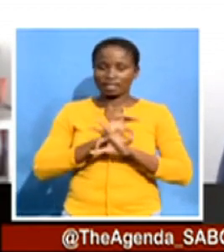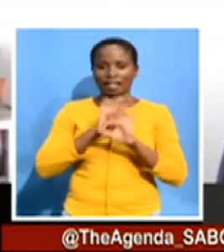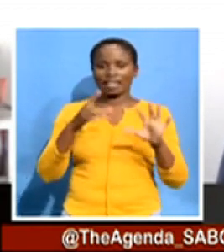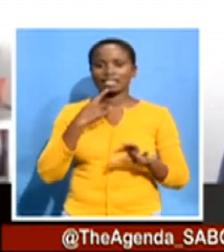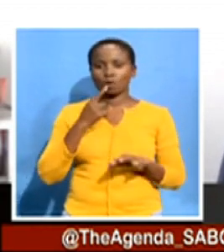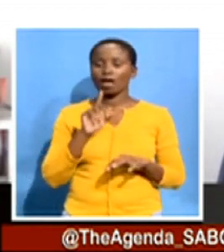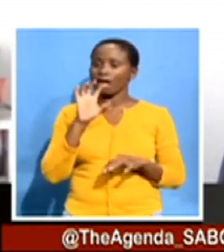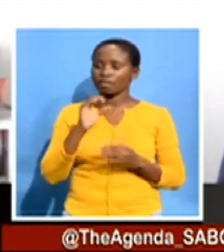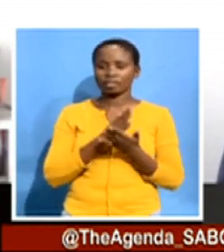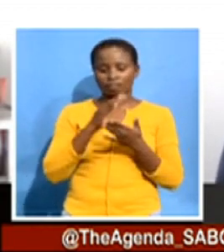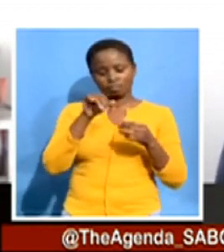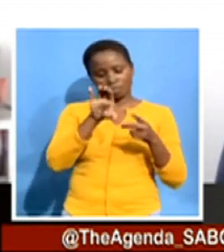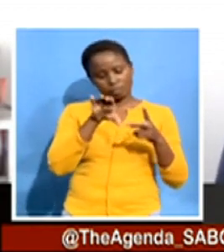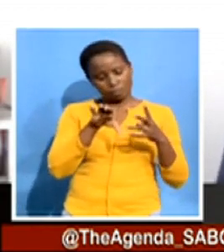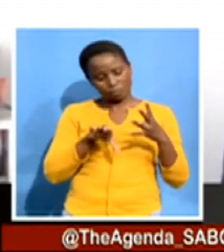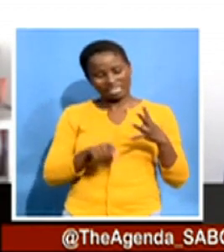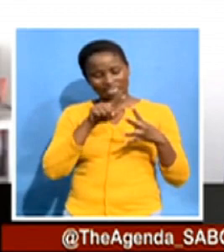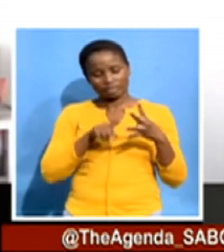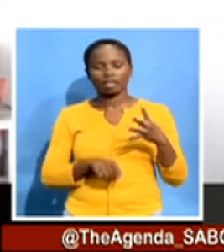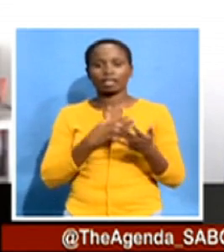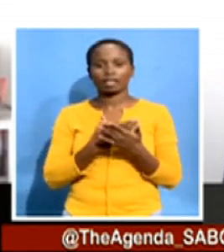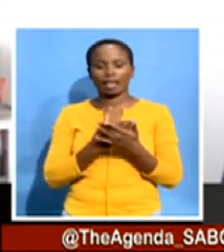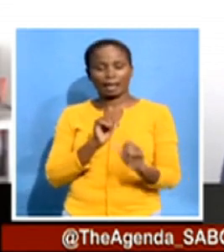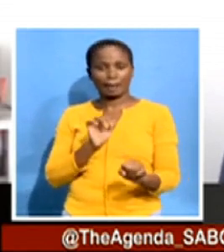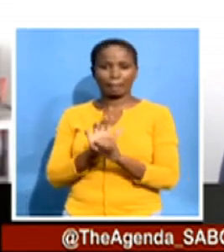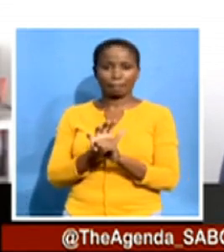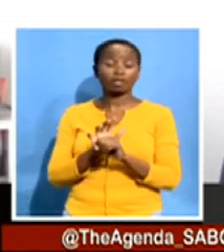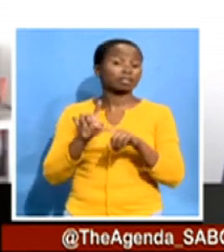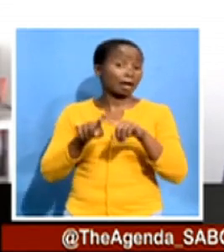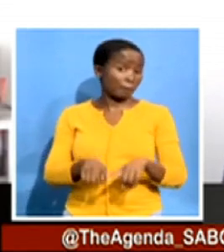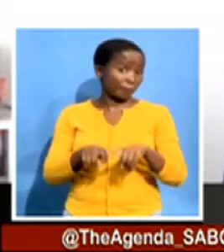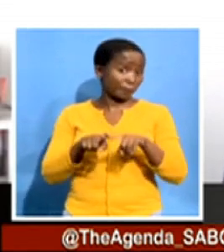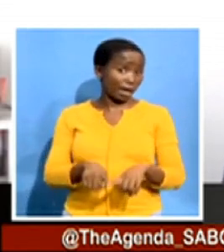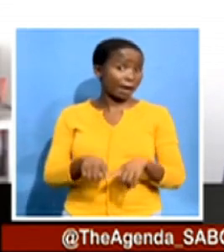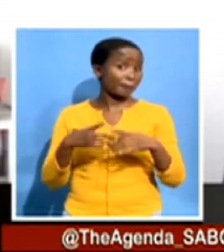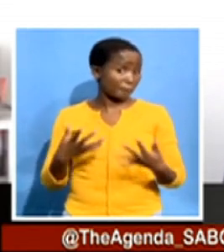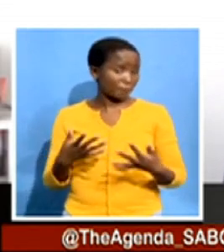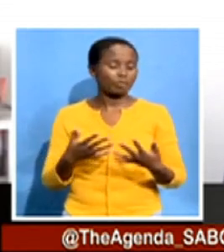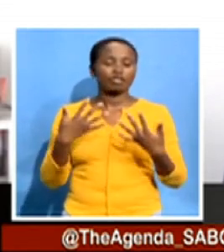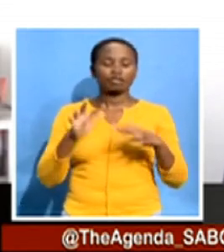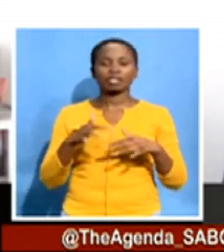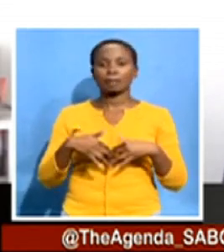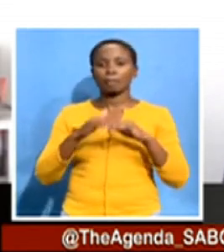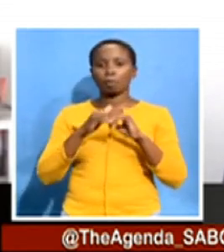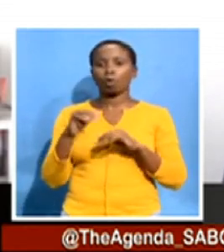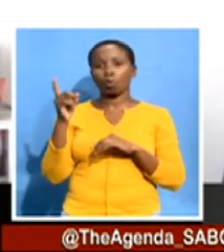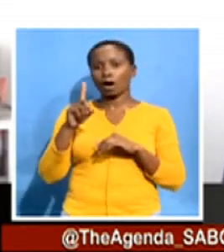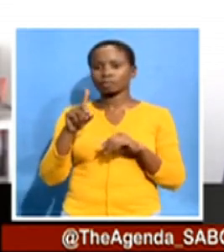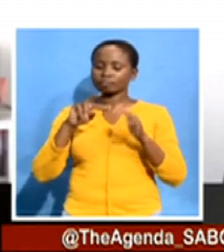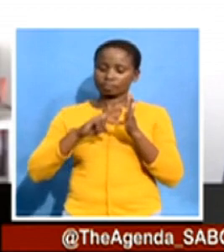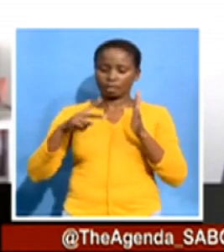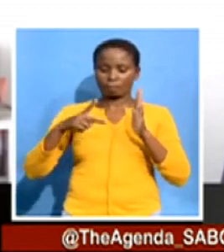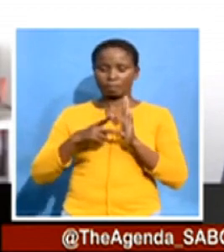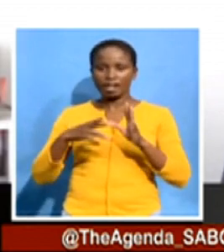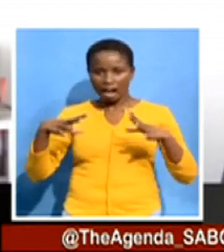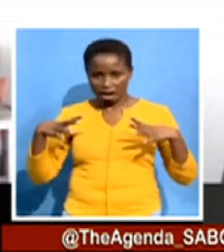impact on the third wave. We have put in place a range of planning parameters for that. But the most crucial thing at